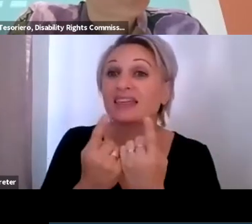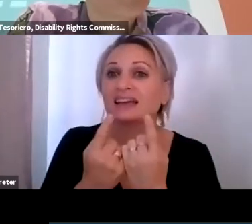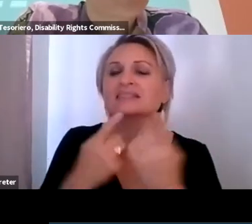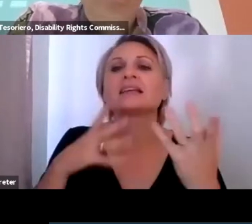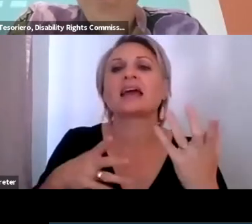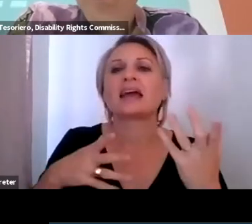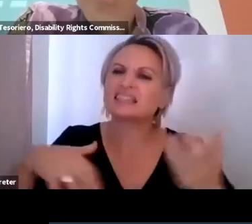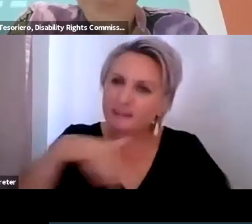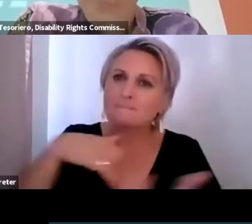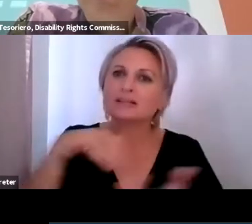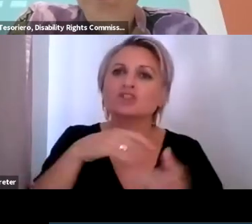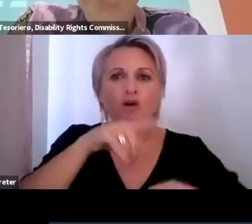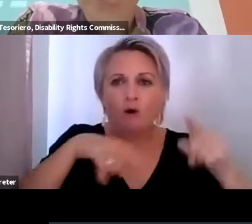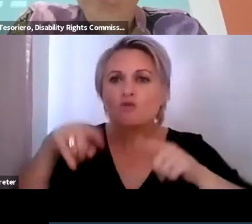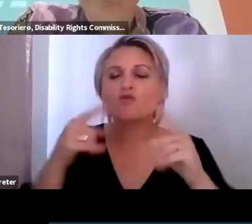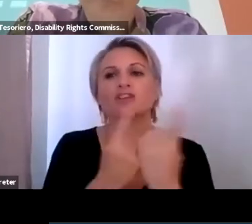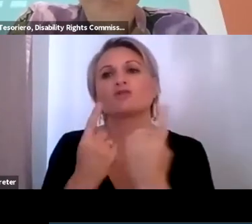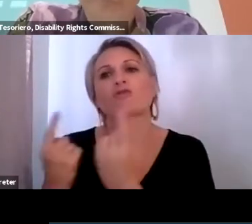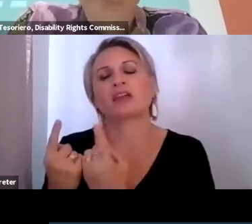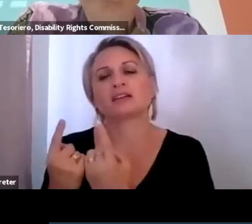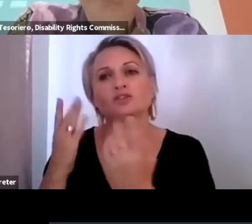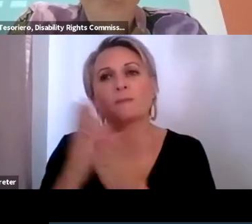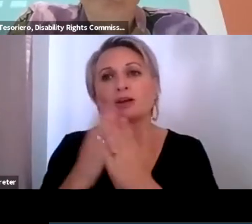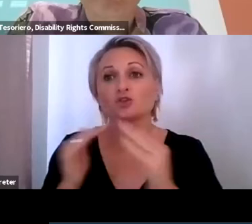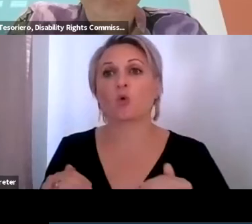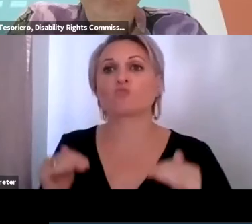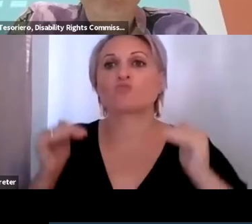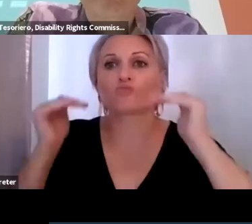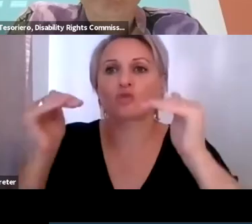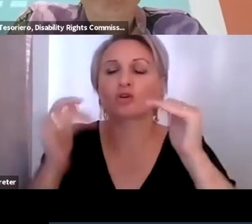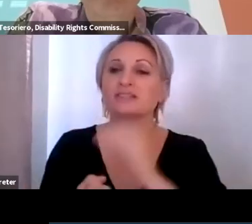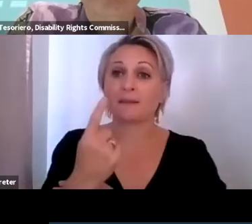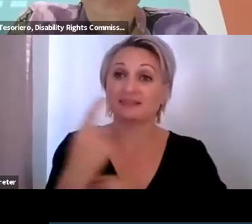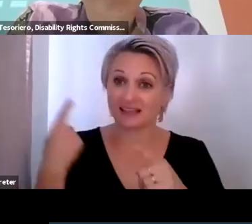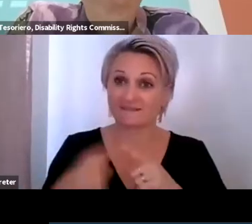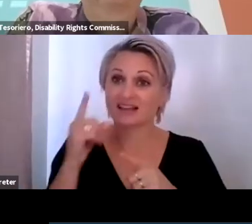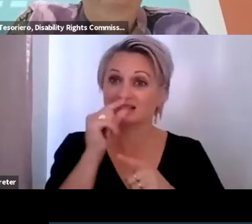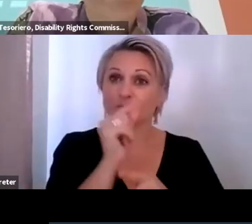things to make progress as quickly as we can.